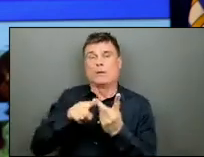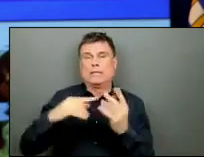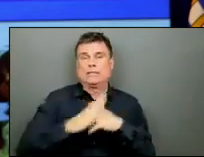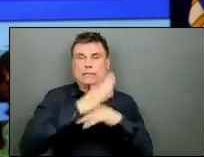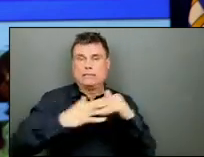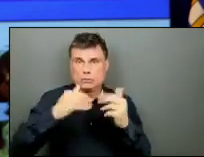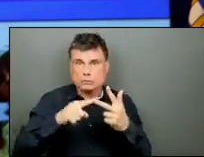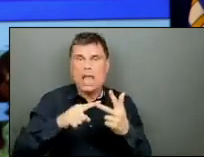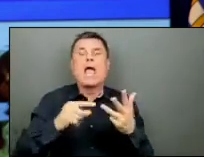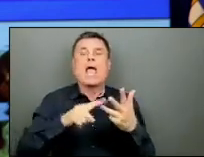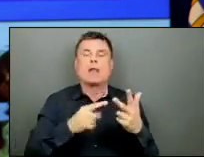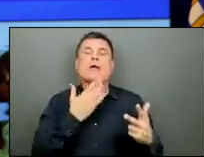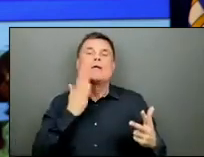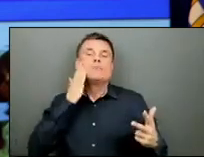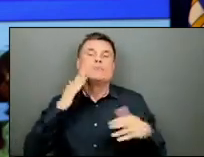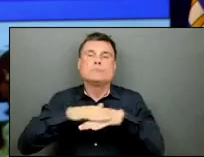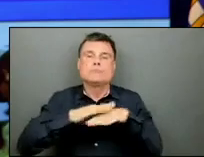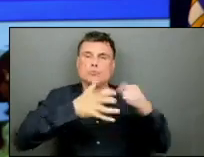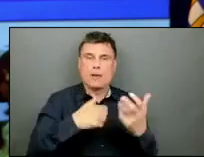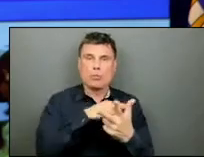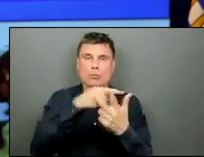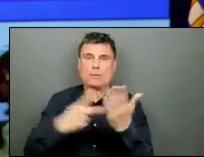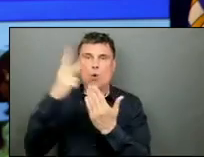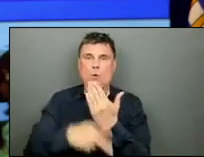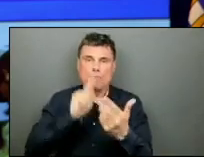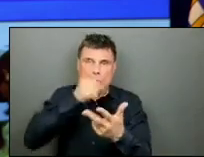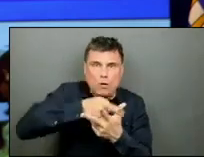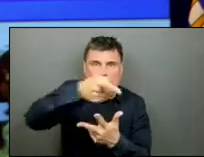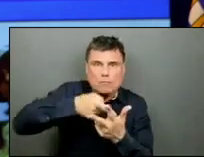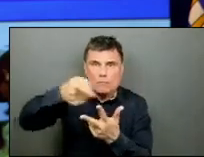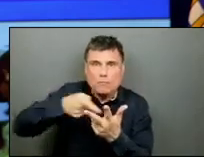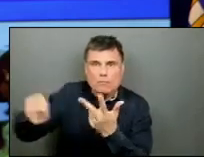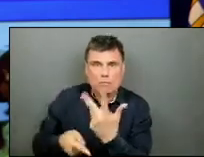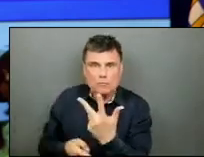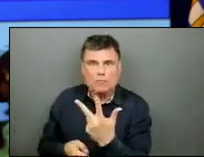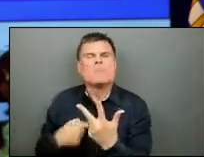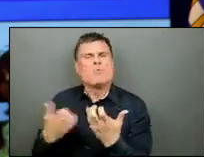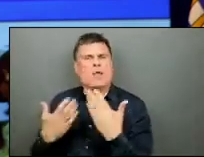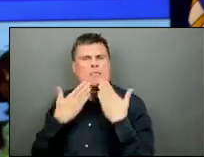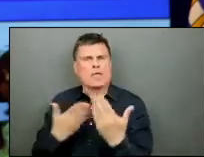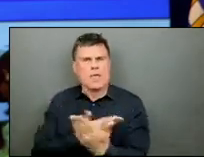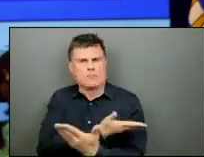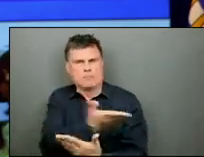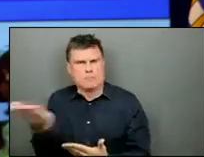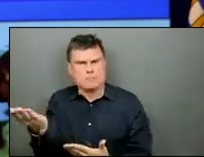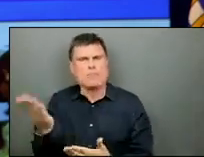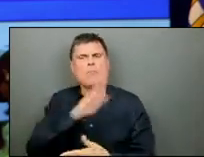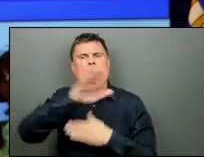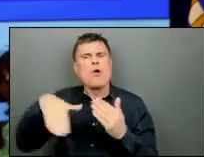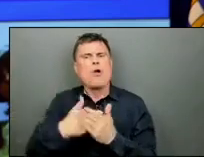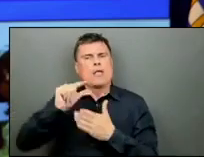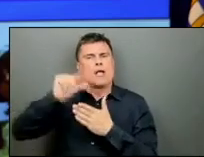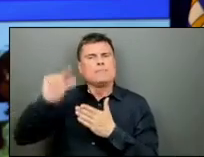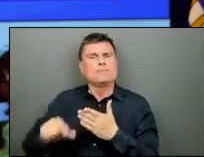that. I'm also very excited to see the program in action and want to thank all the public servants who have worked very hard